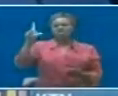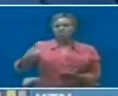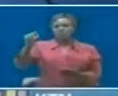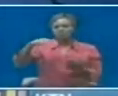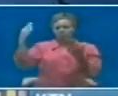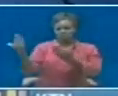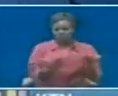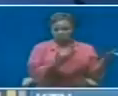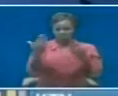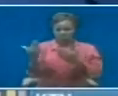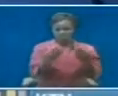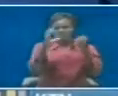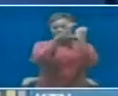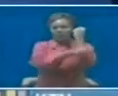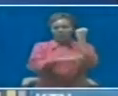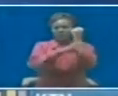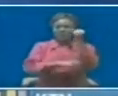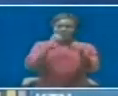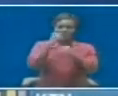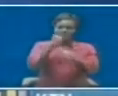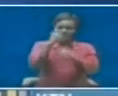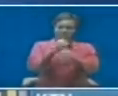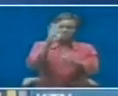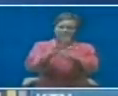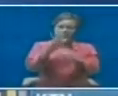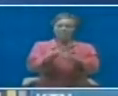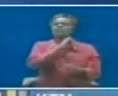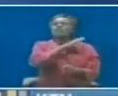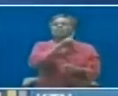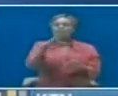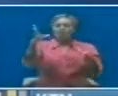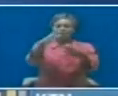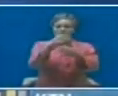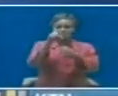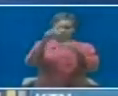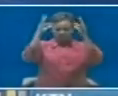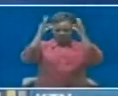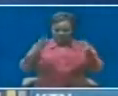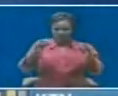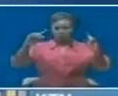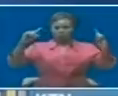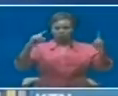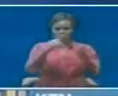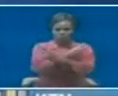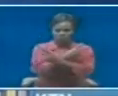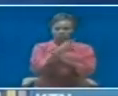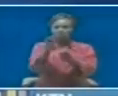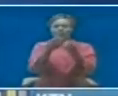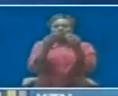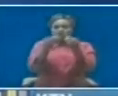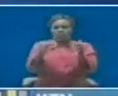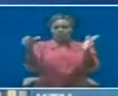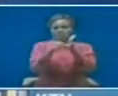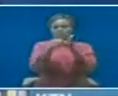imports in the country. And after years of complaining, the firm is finally doing something to deal with the rising competition. It